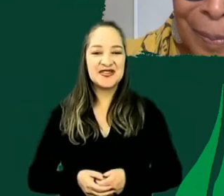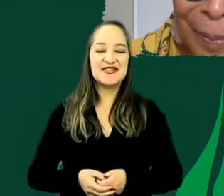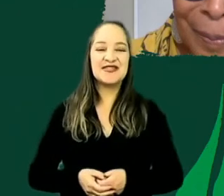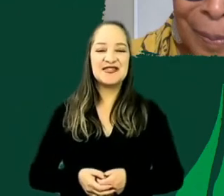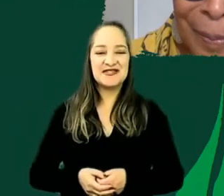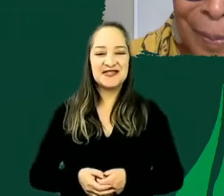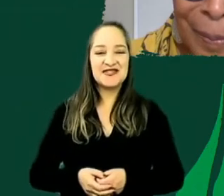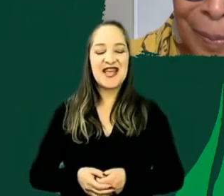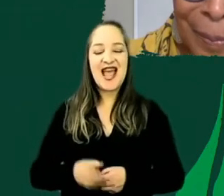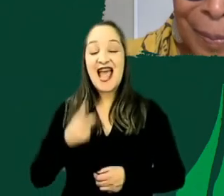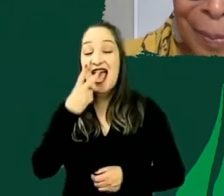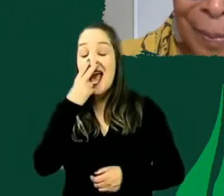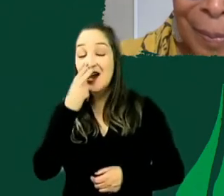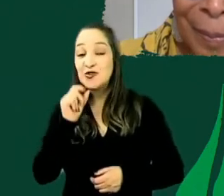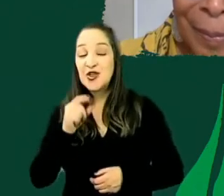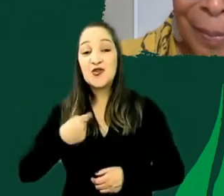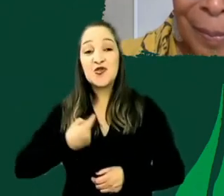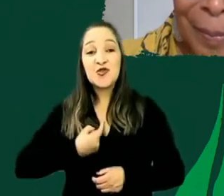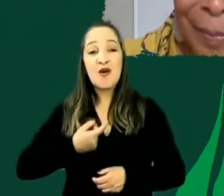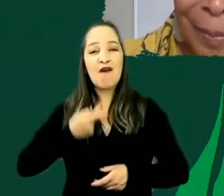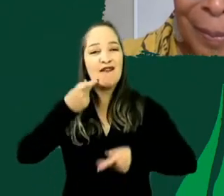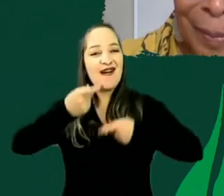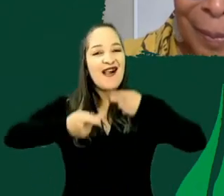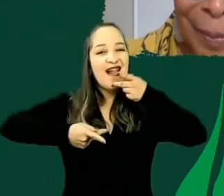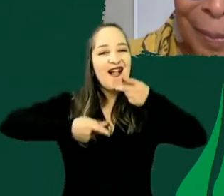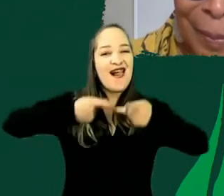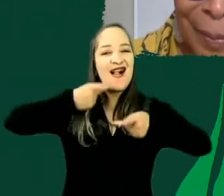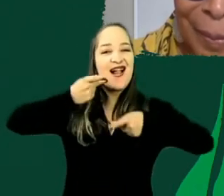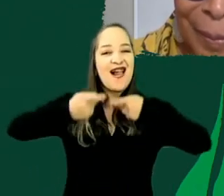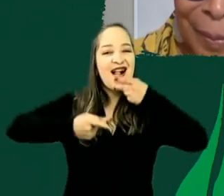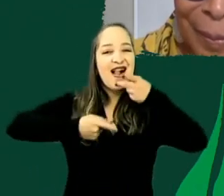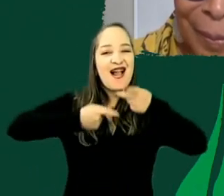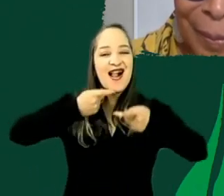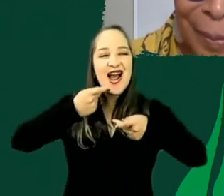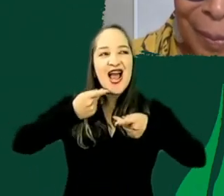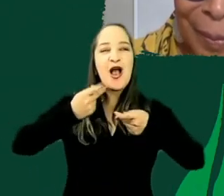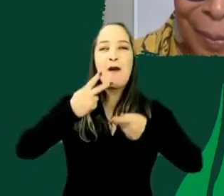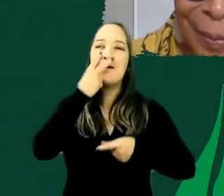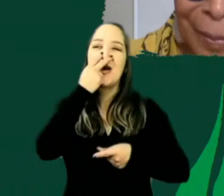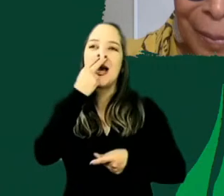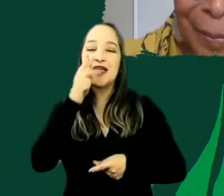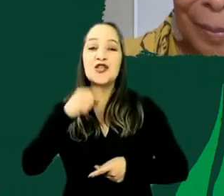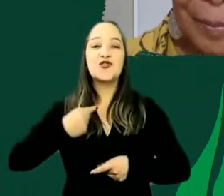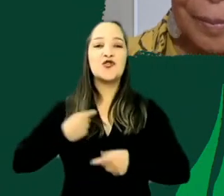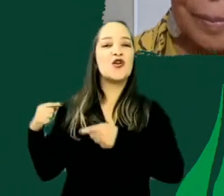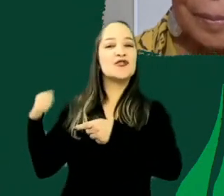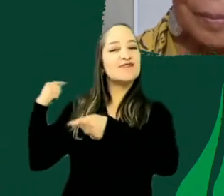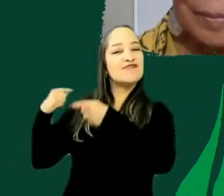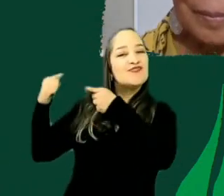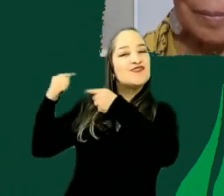Without a shadow of a doubt, I think that we talk, it's as if our ancestors